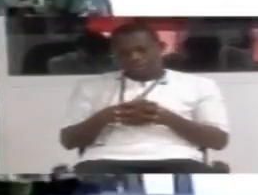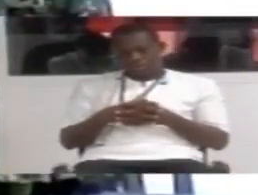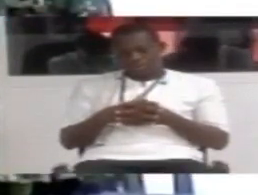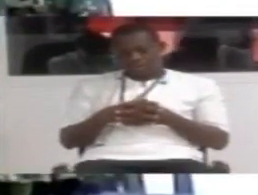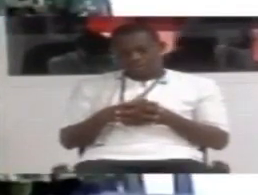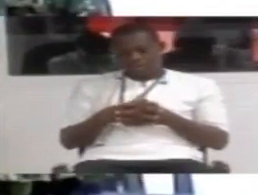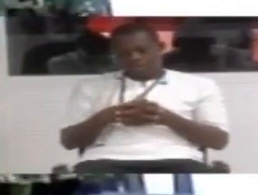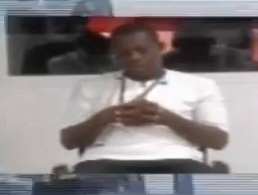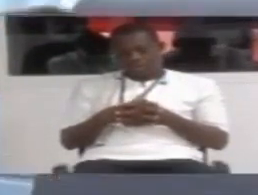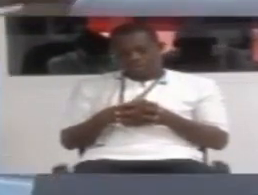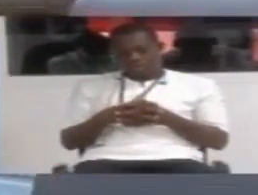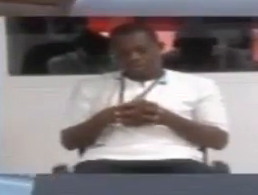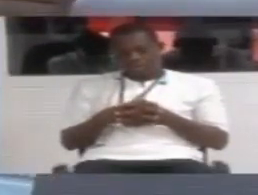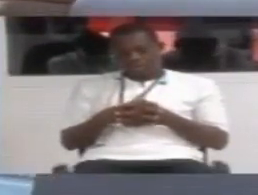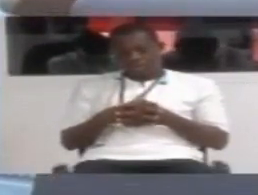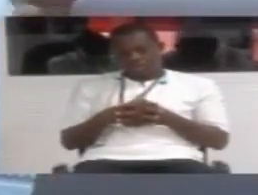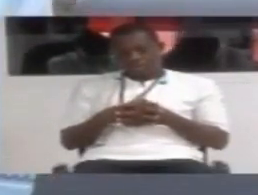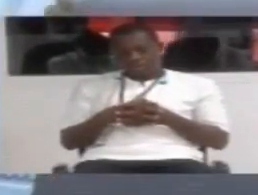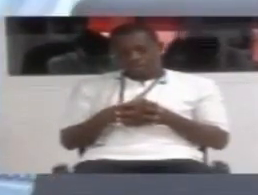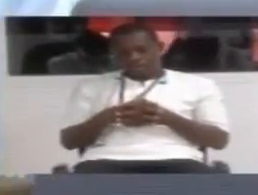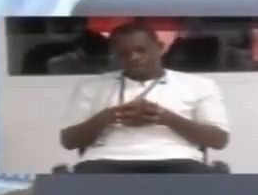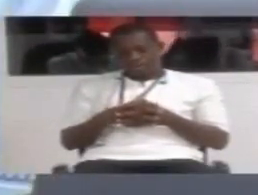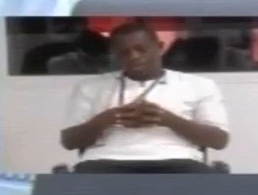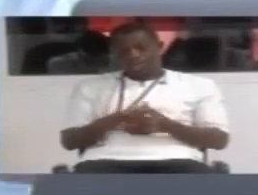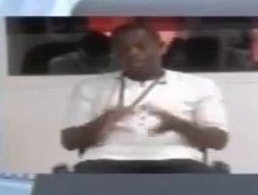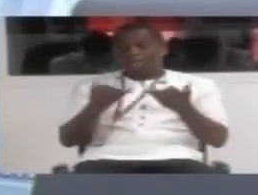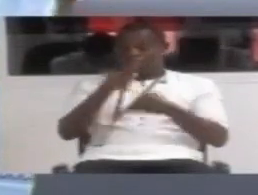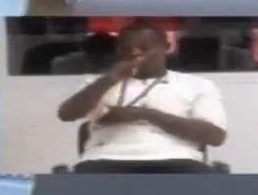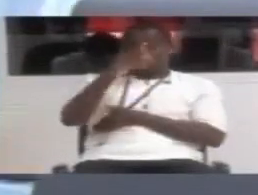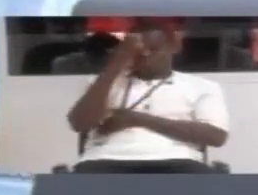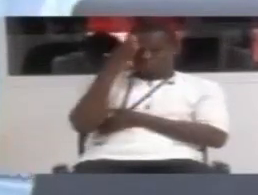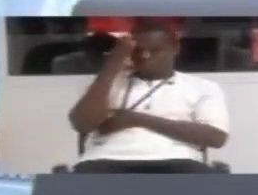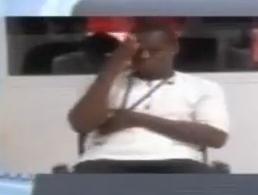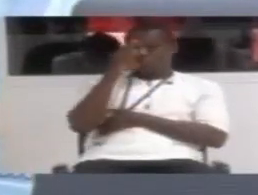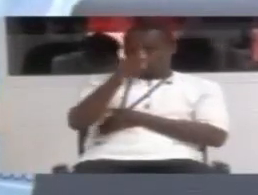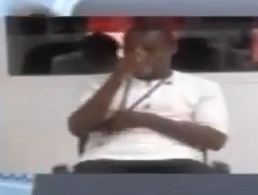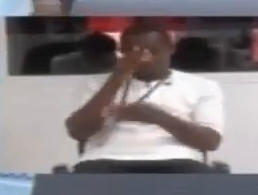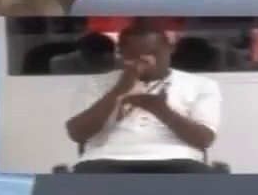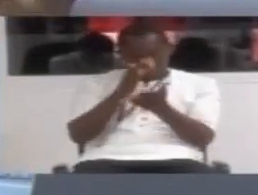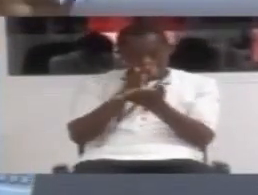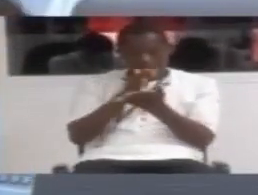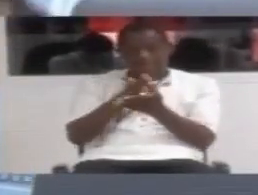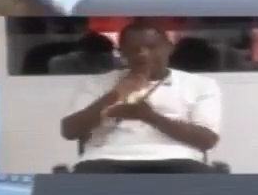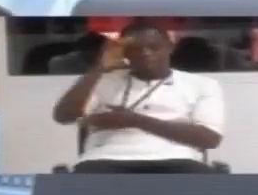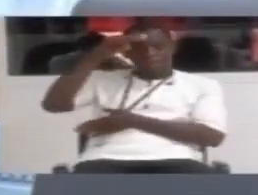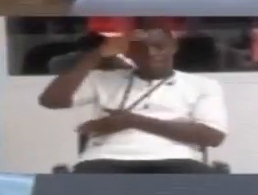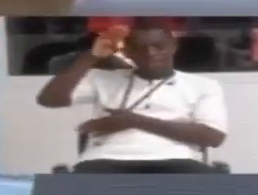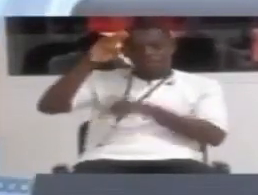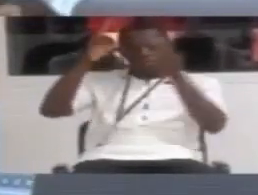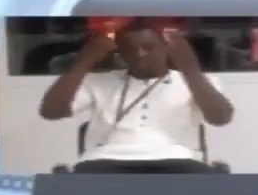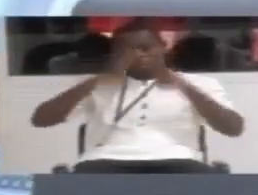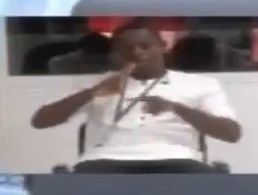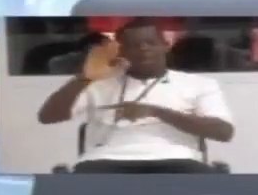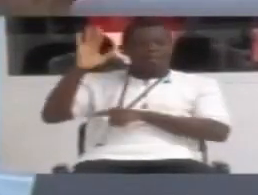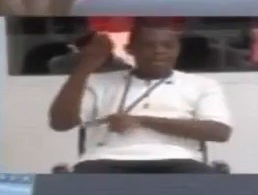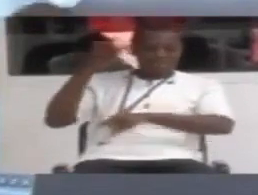name. But as far as you concerned, you were certain that the Minister of Justice at